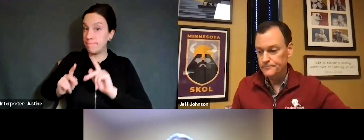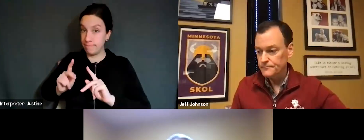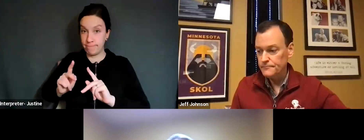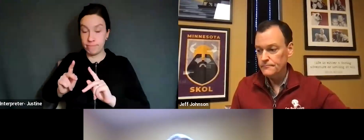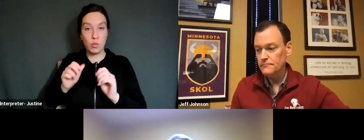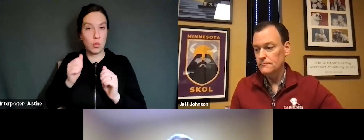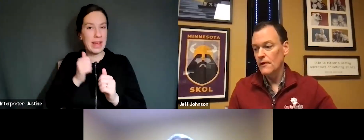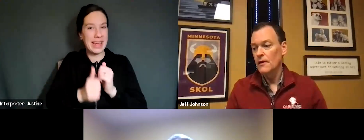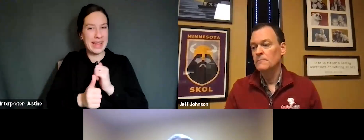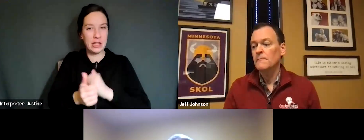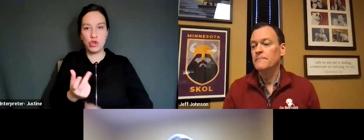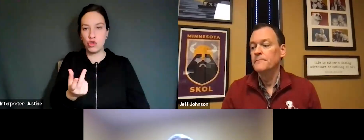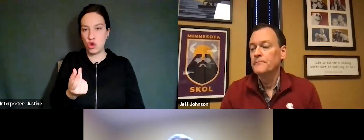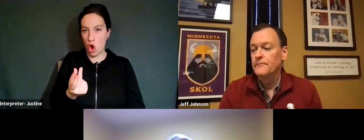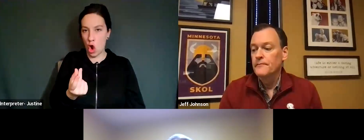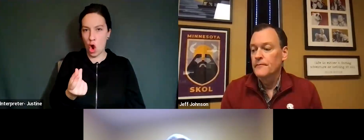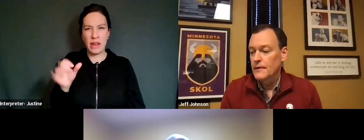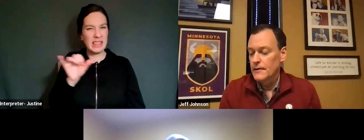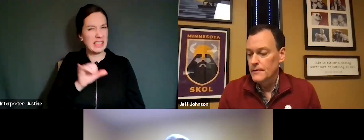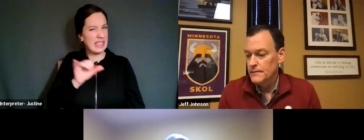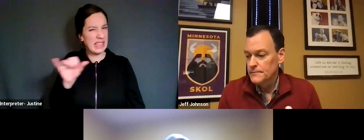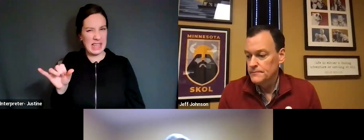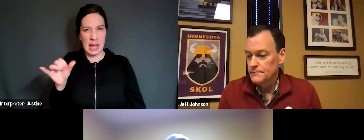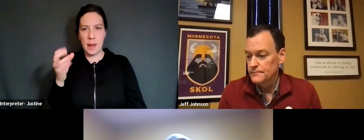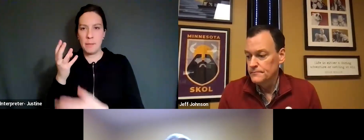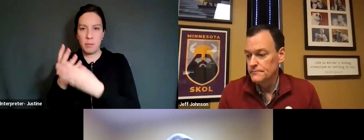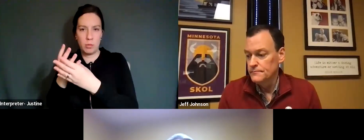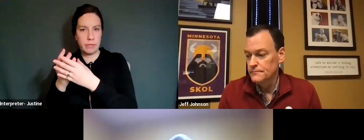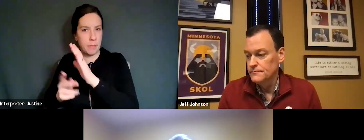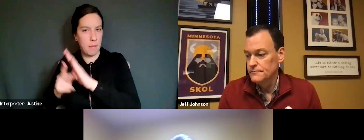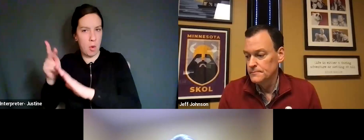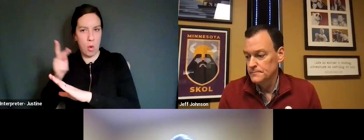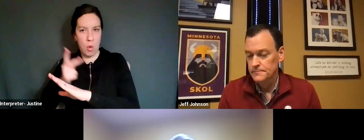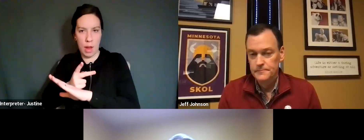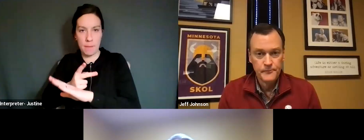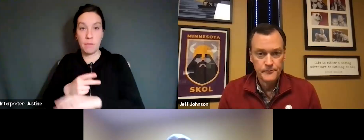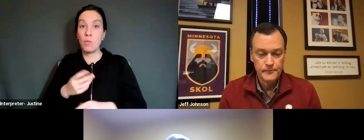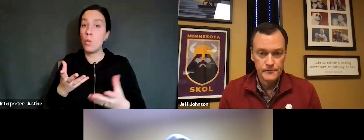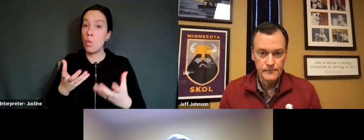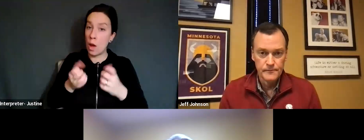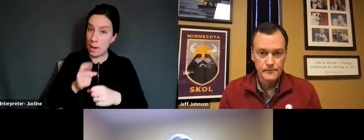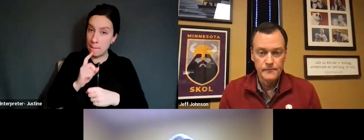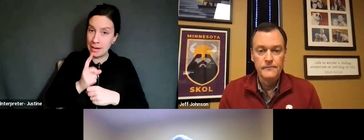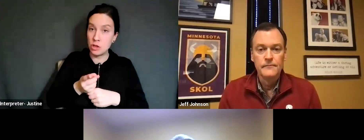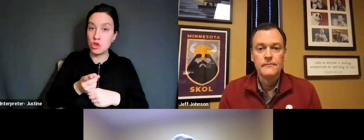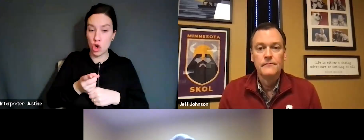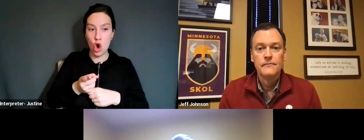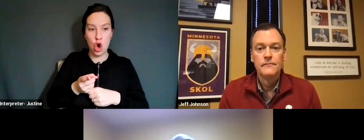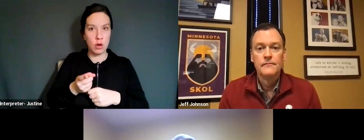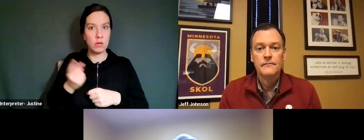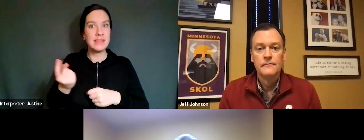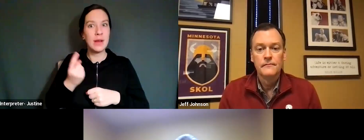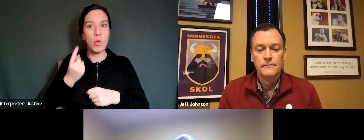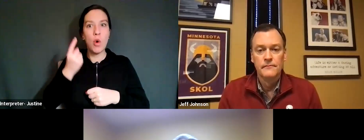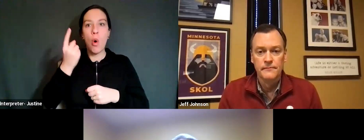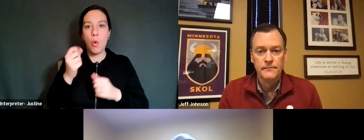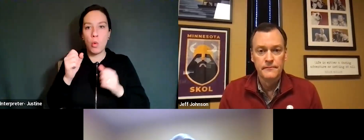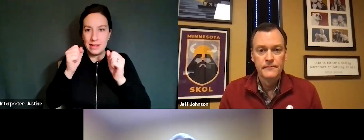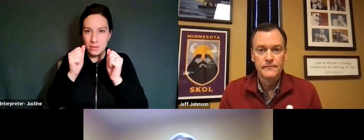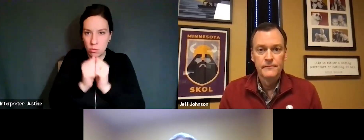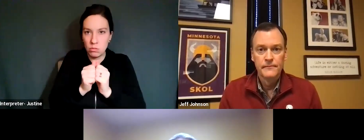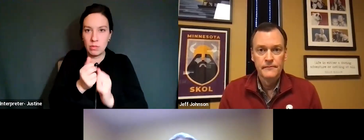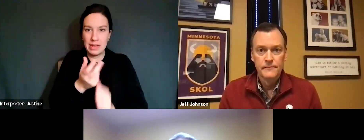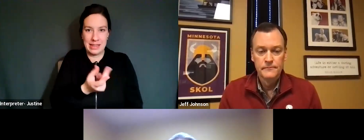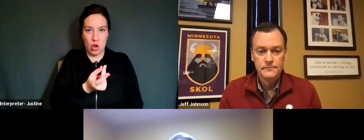programs. This is a way to ensure that there's coverage. You know, if somebody's on vacation, the dog still is